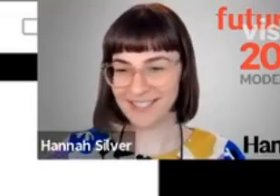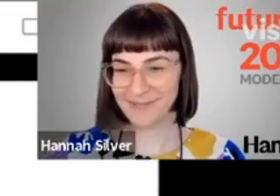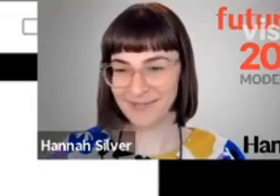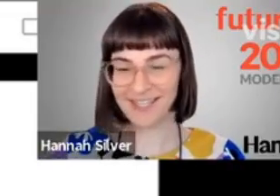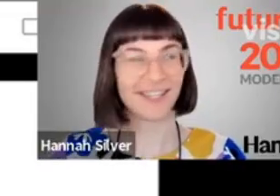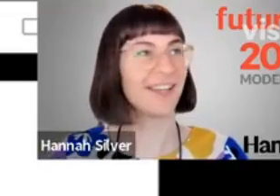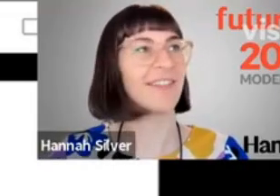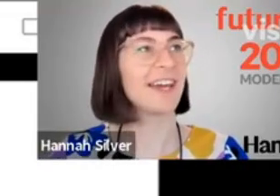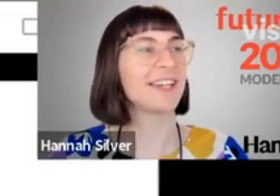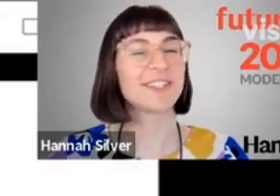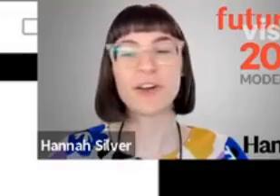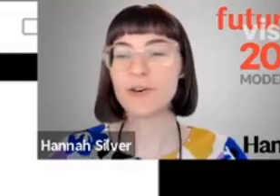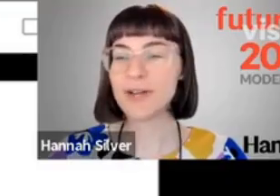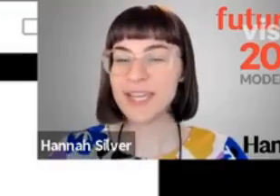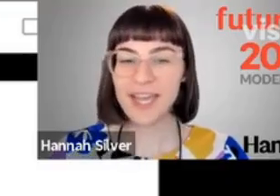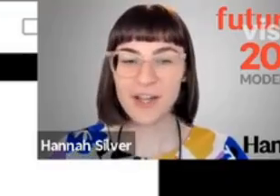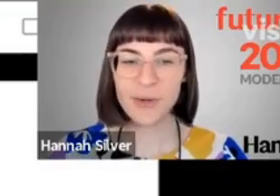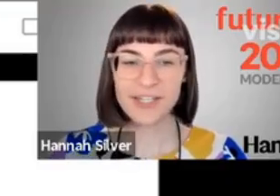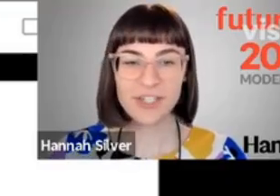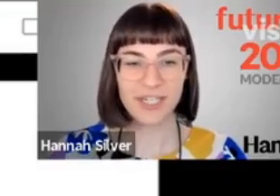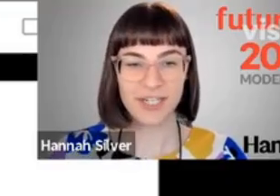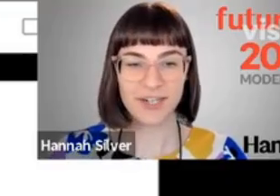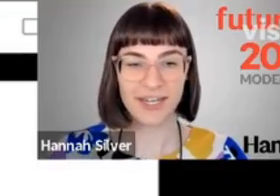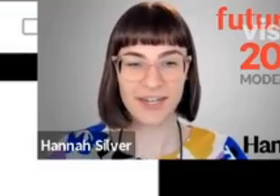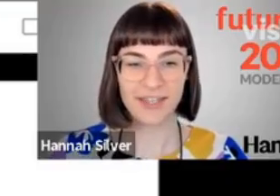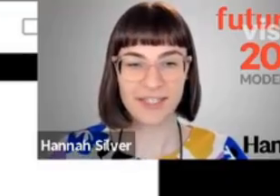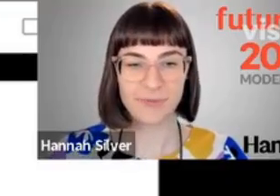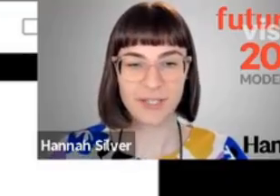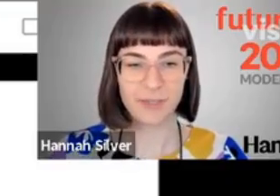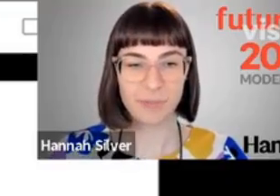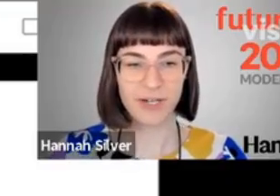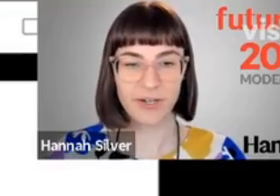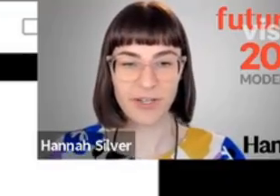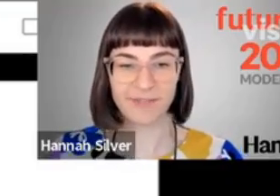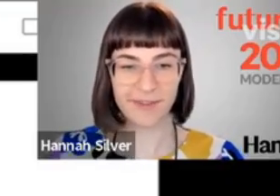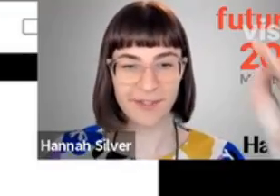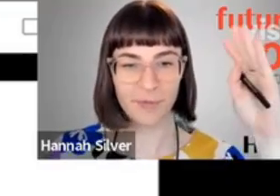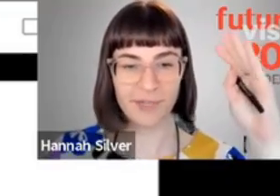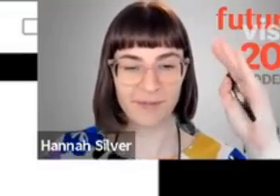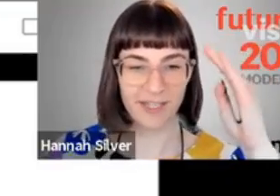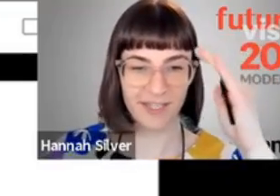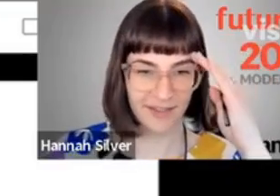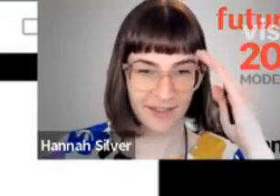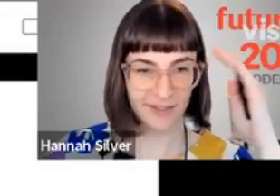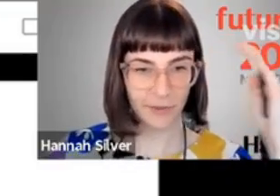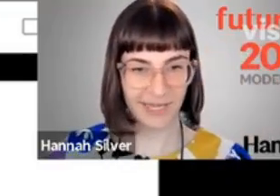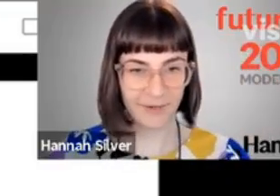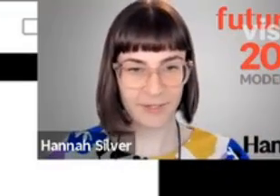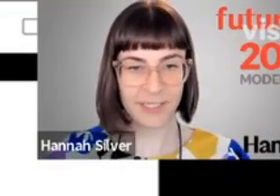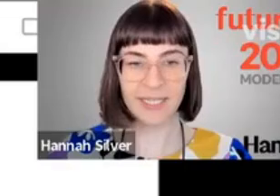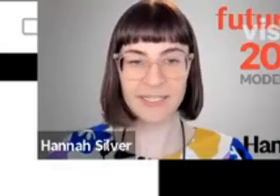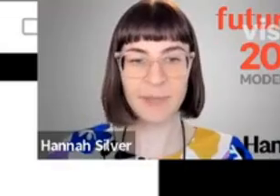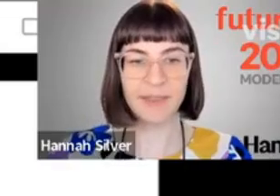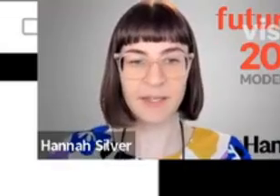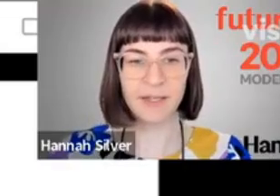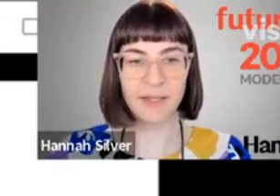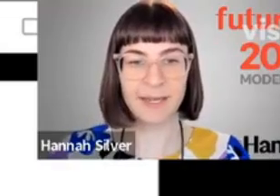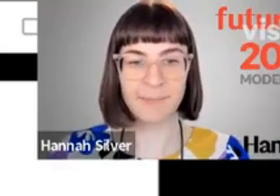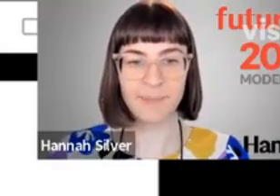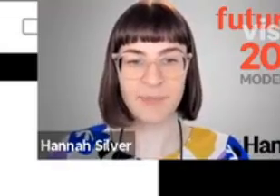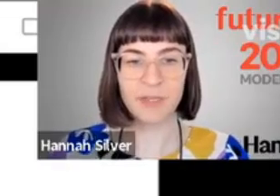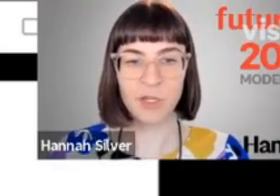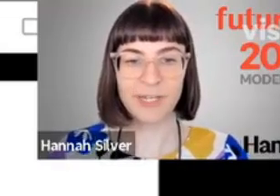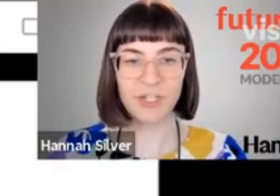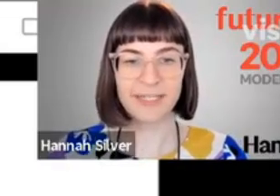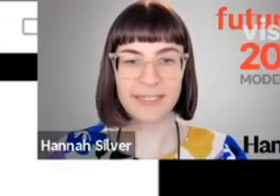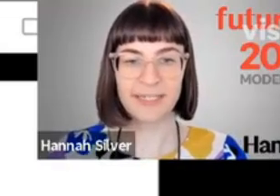to participate. I love that. So a question here that I think is really important, I'll give a little bit of legal background, I guess, but